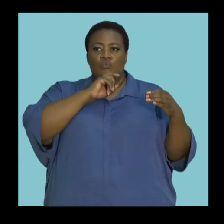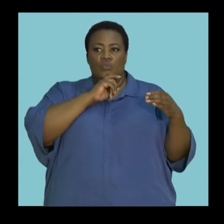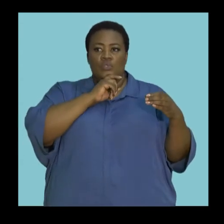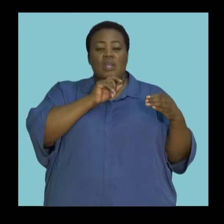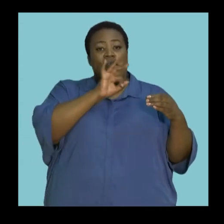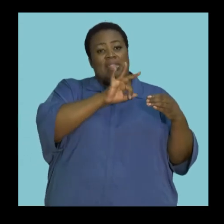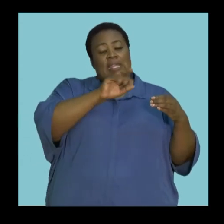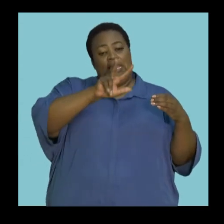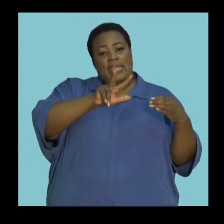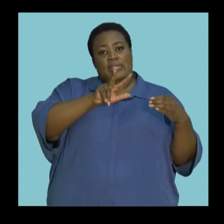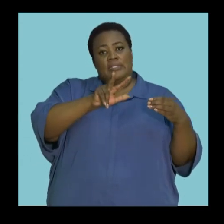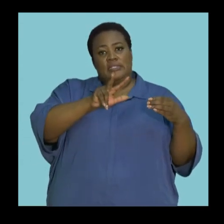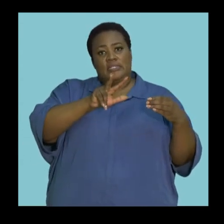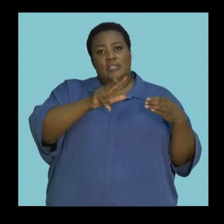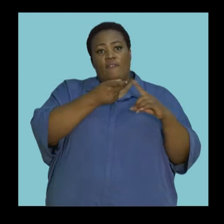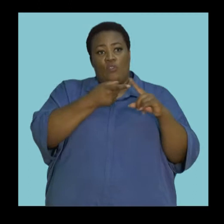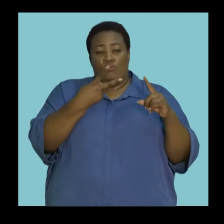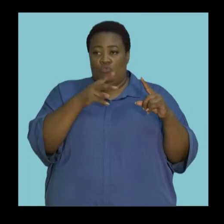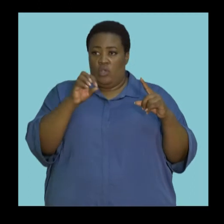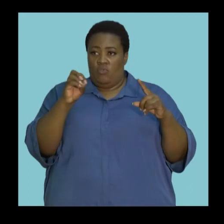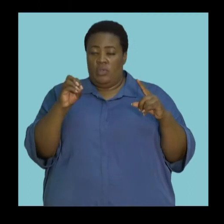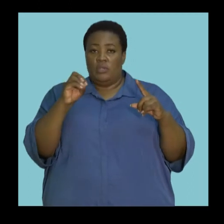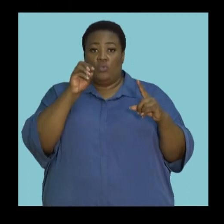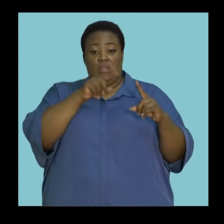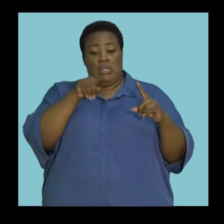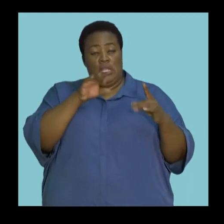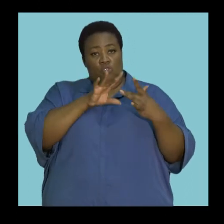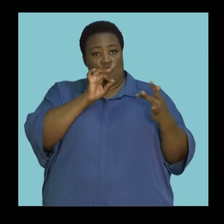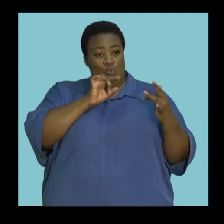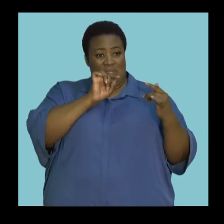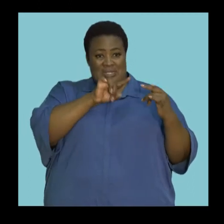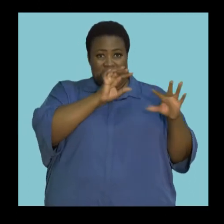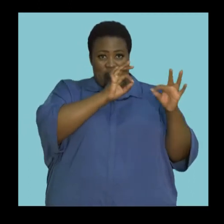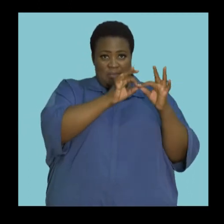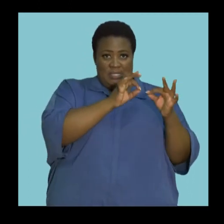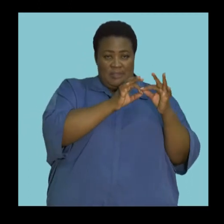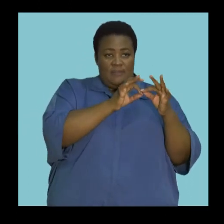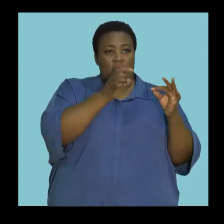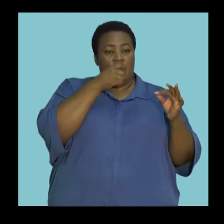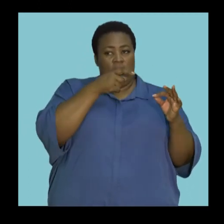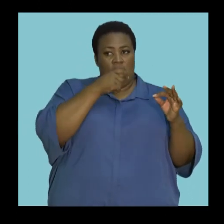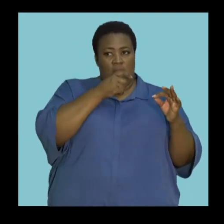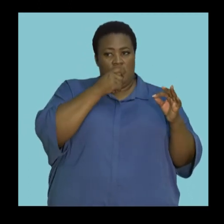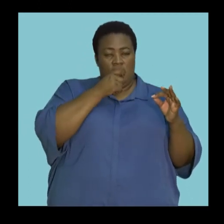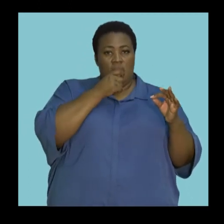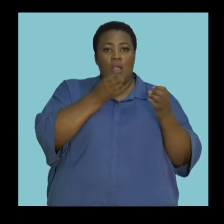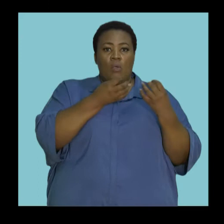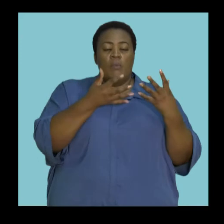were 38 out of the 200 that chose that specific type of method of contraception, and that gave us a calculation figure